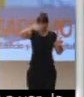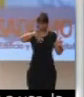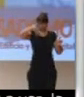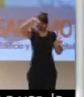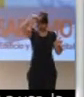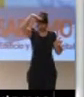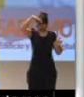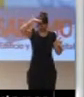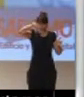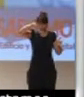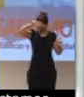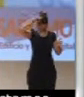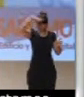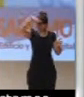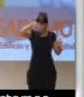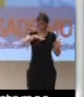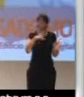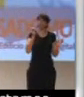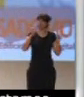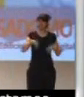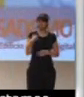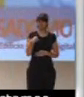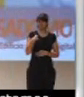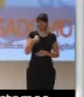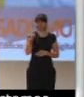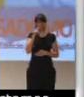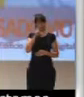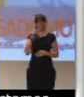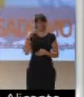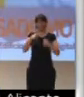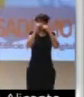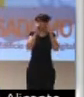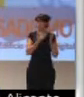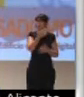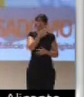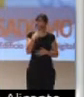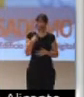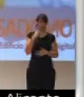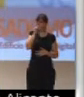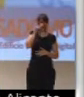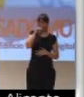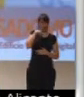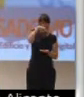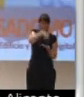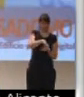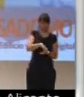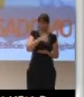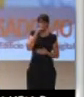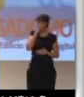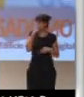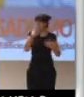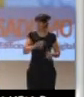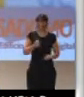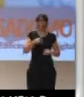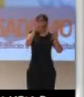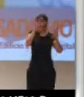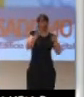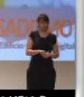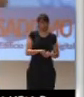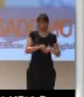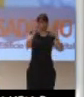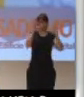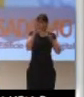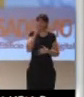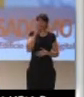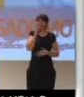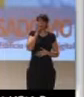this house in Alicante through the web from here. So on my interface,